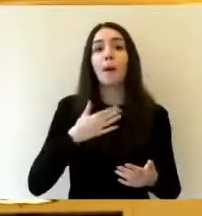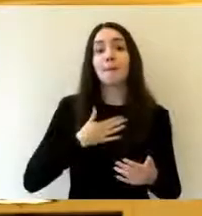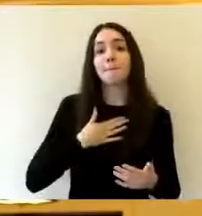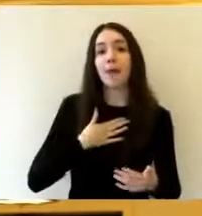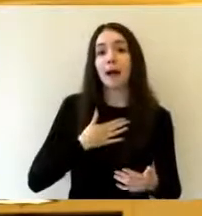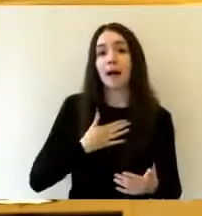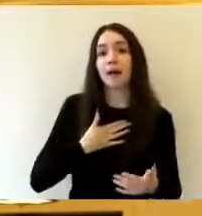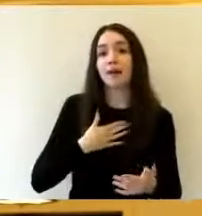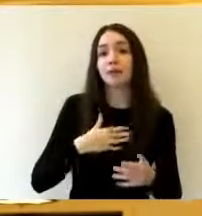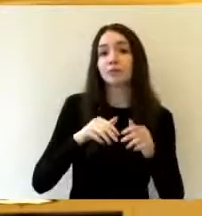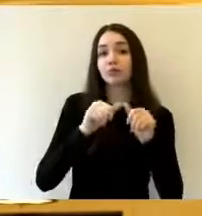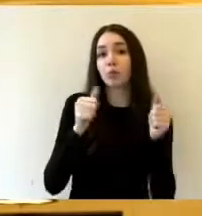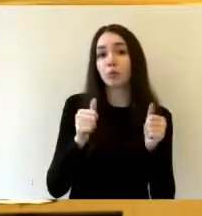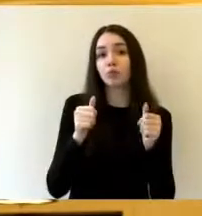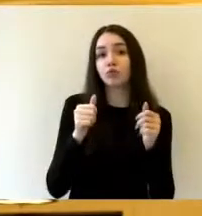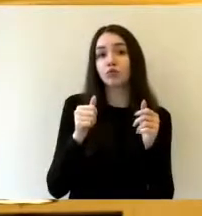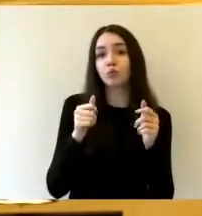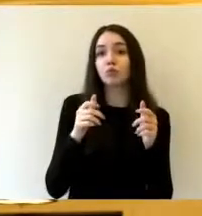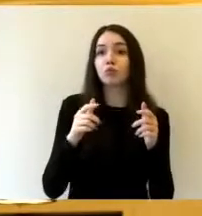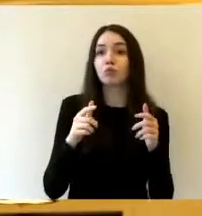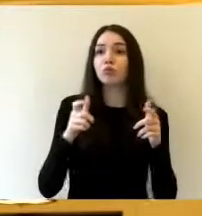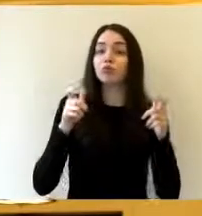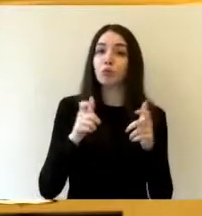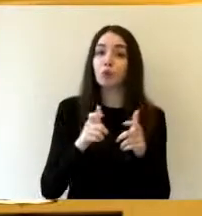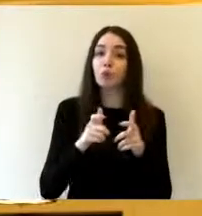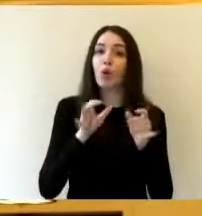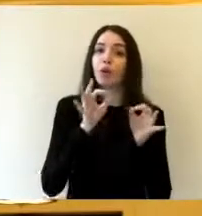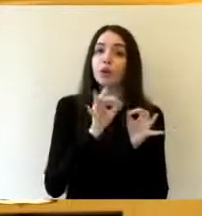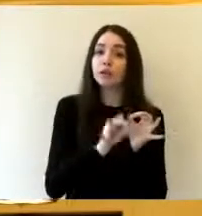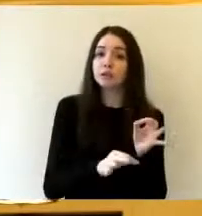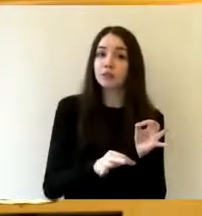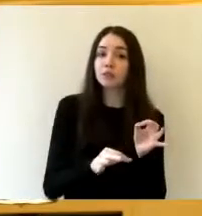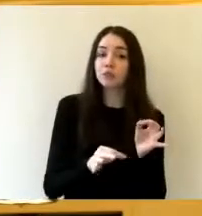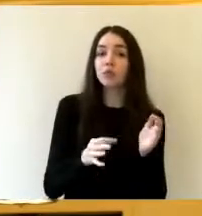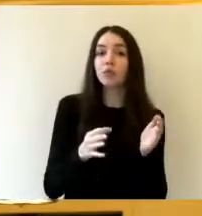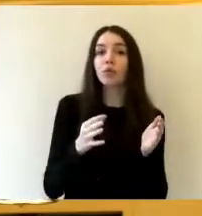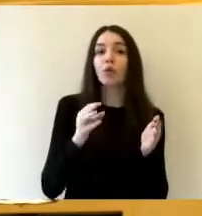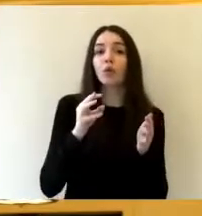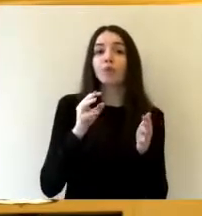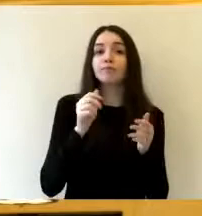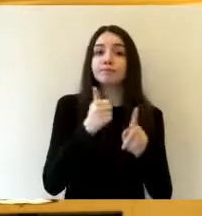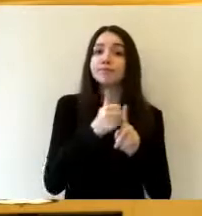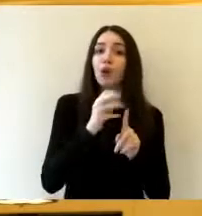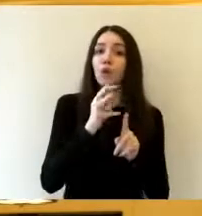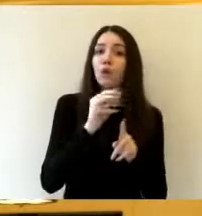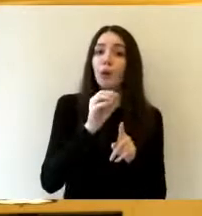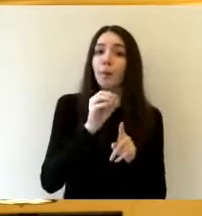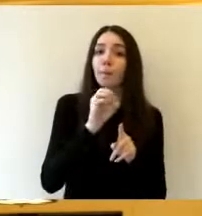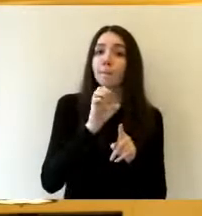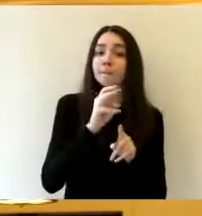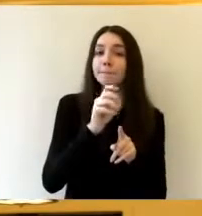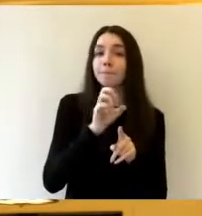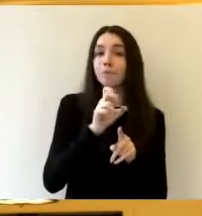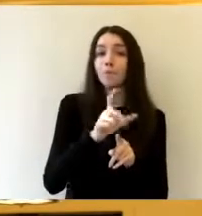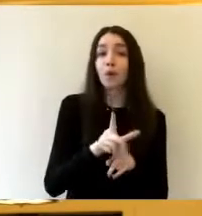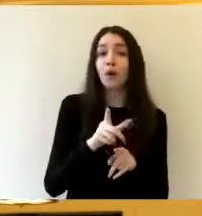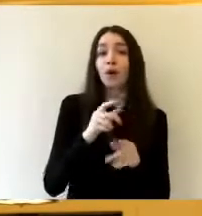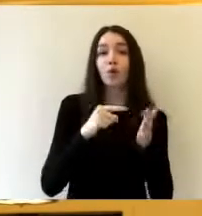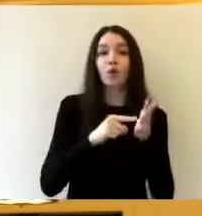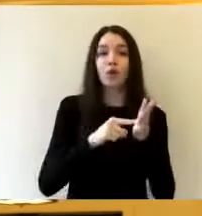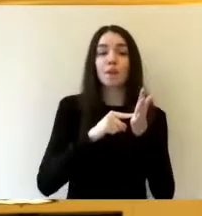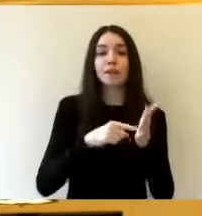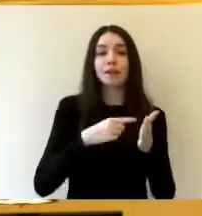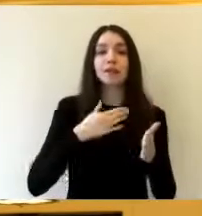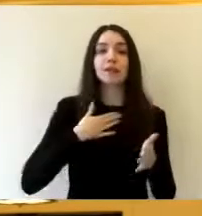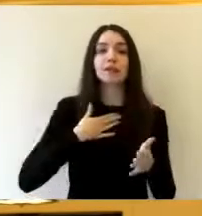small and quiet. You know, obviously a memorial. It's an illustration of kind of my last visual memory of my father-in-law who passed away from